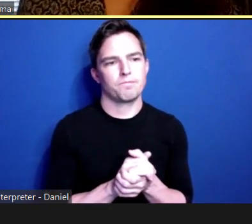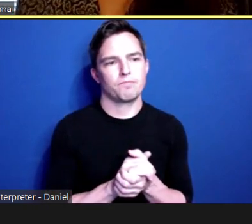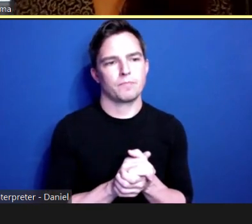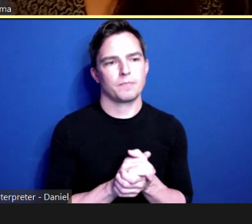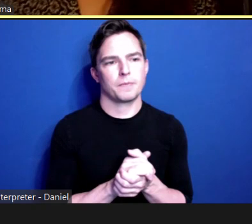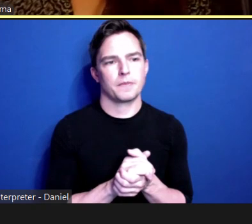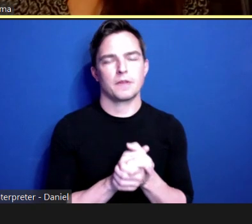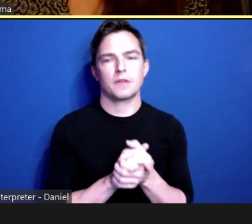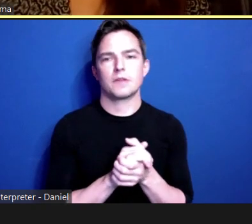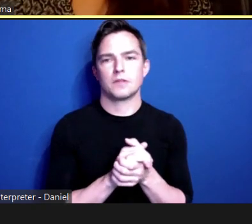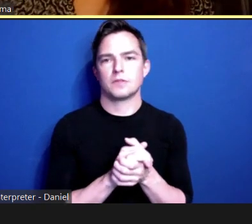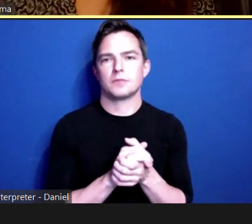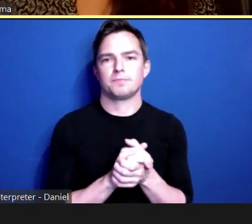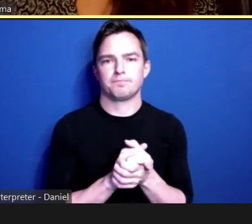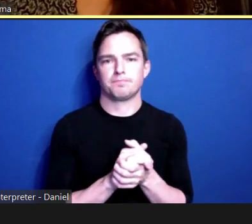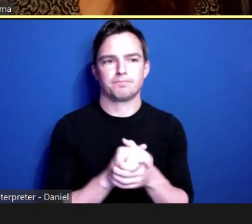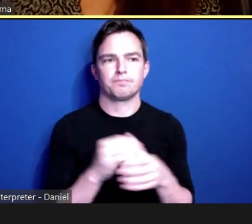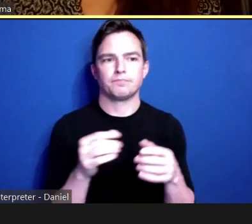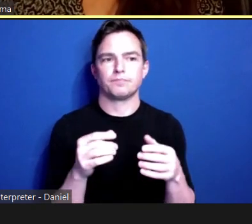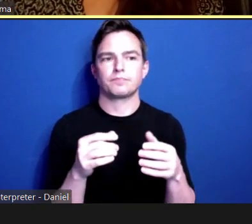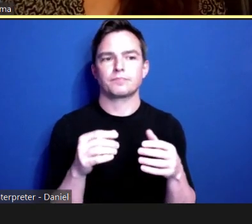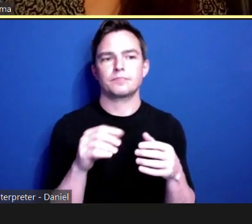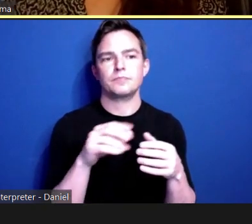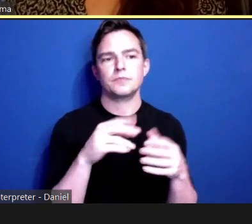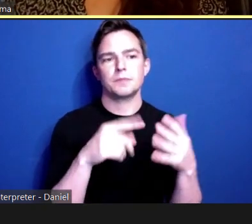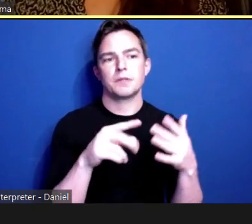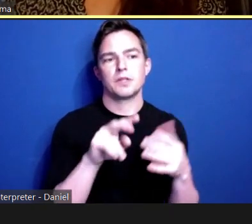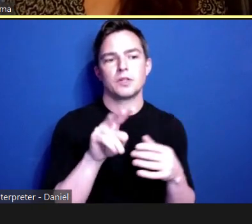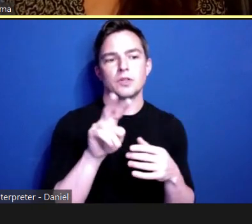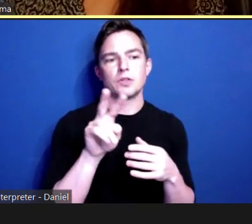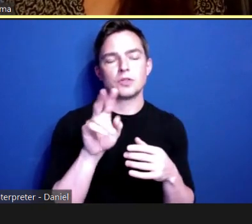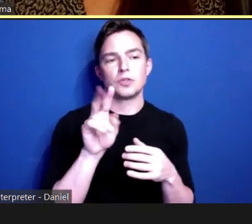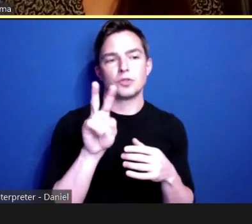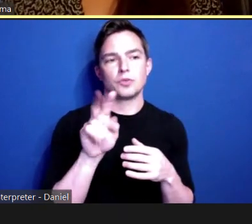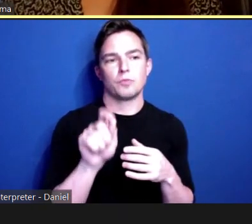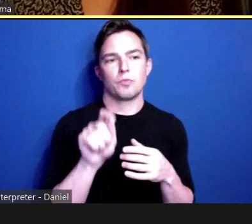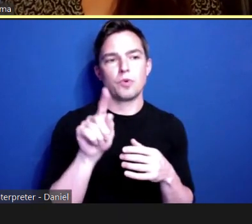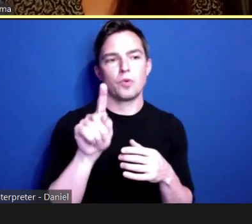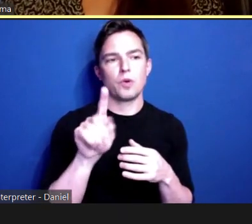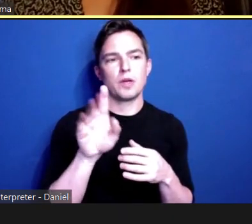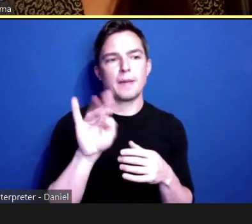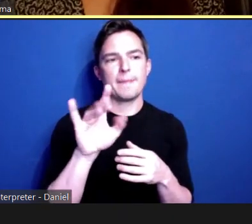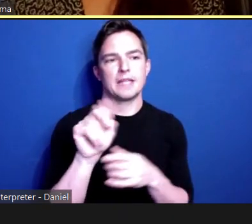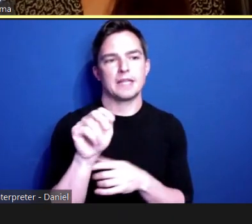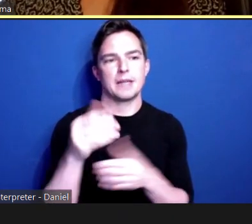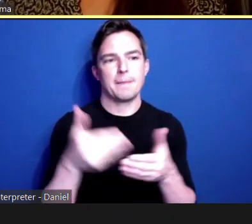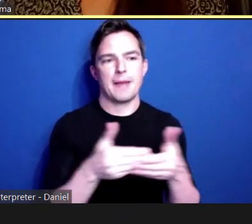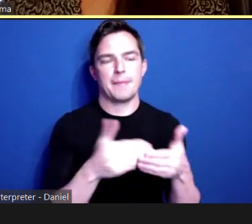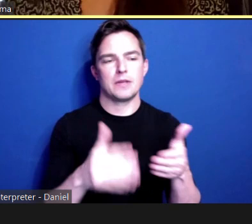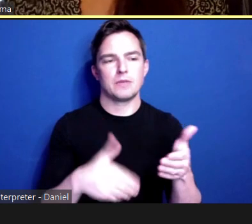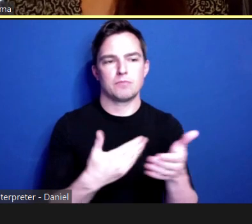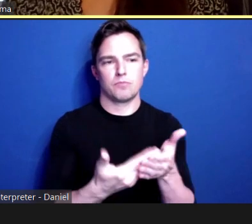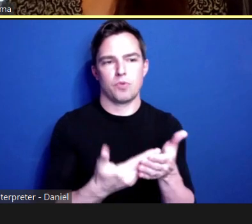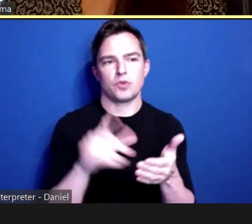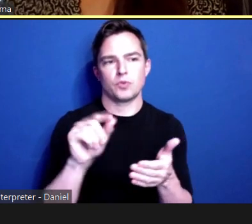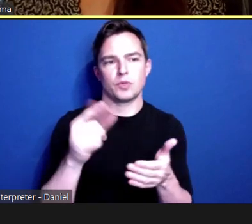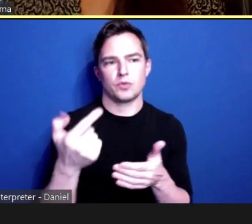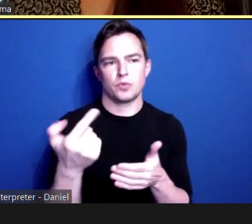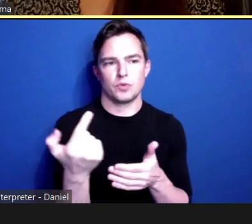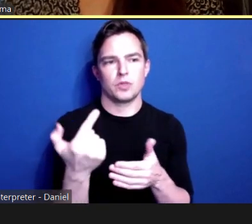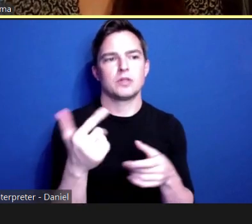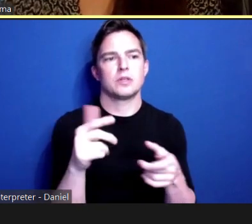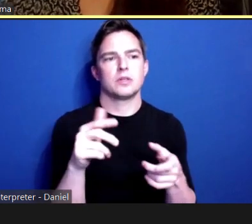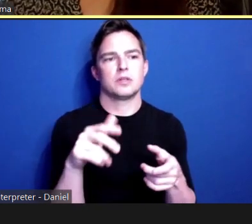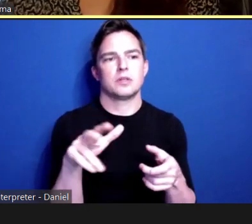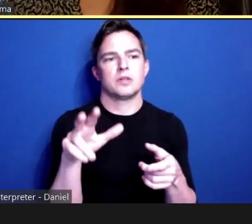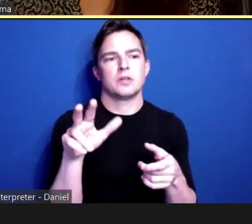So we learned that among 2.1 million babies born in 2021, 37,000 babies